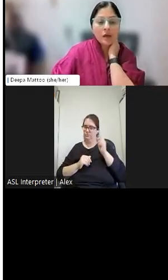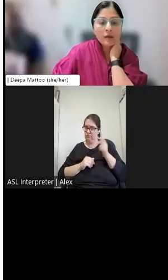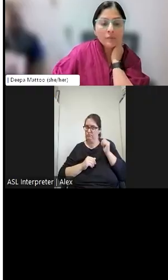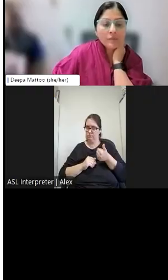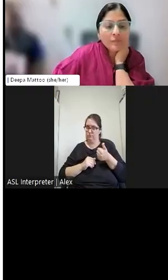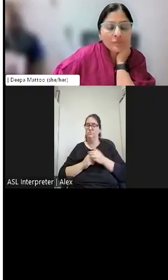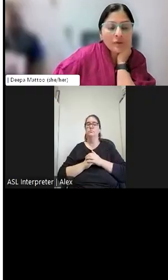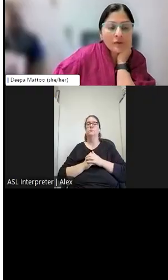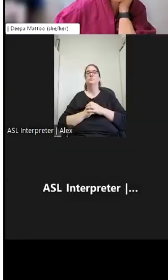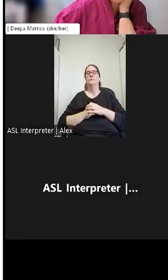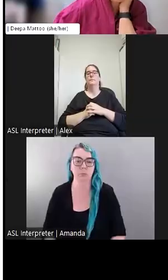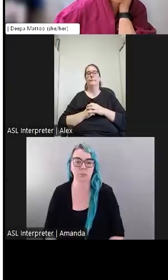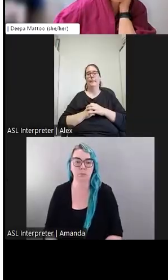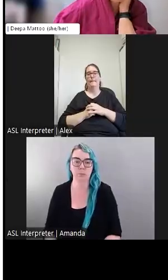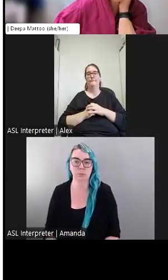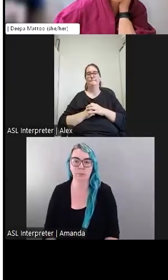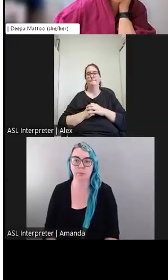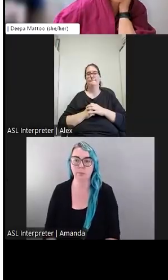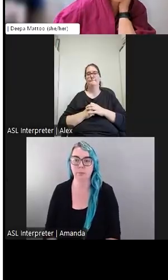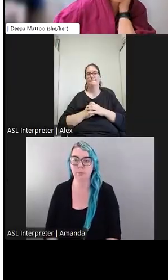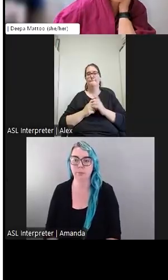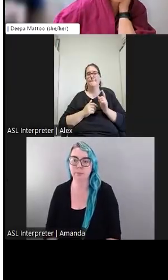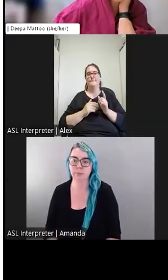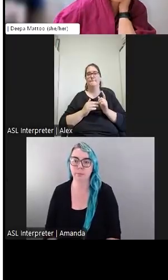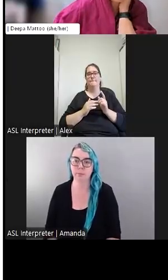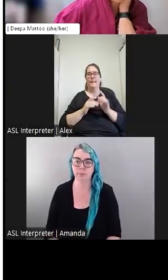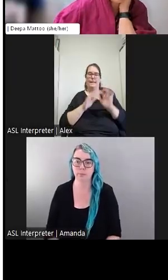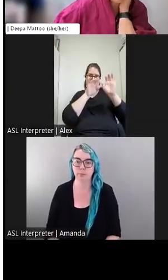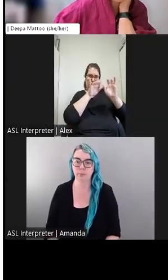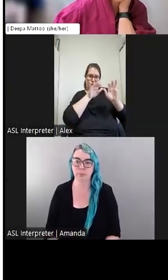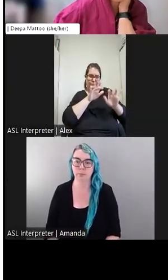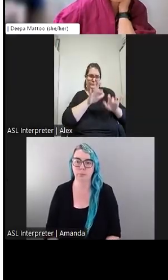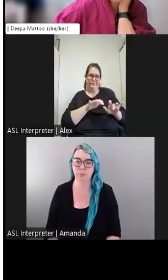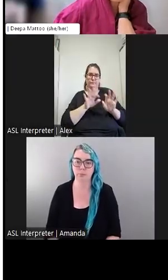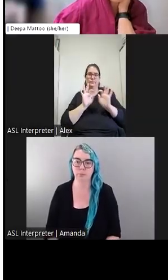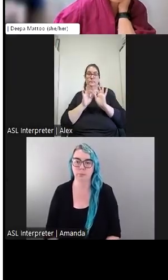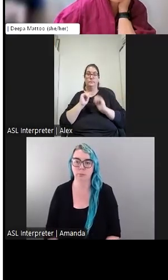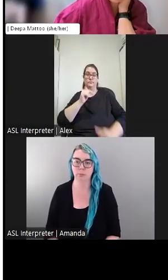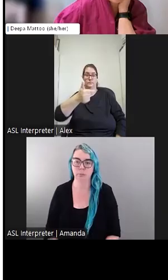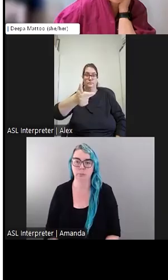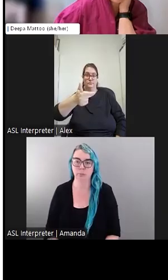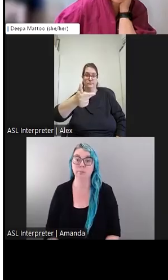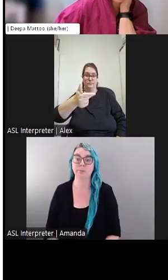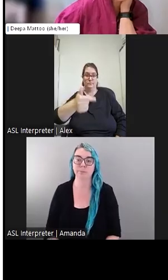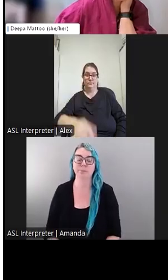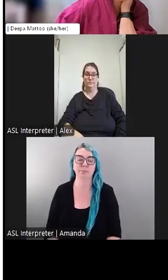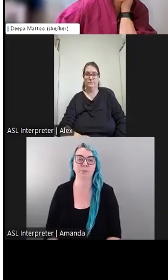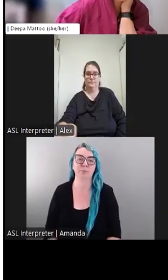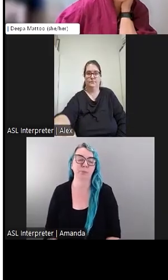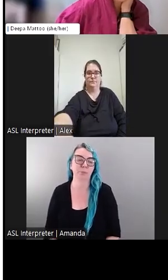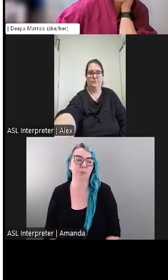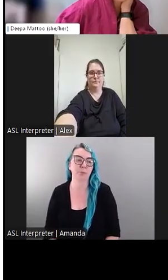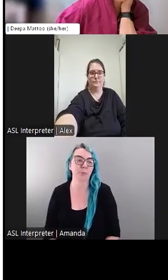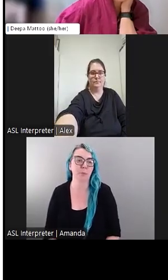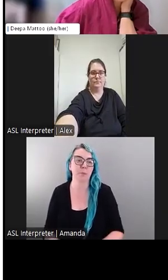so let me just populate this for you and go on the next slide.